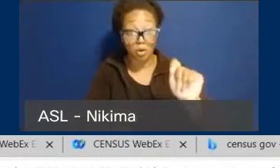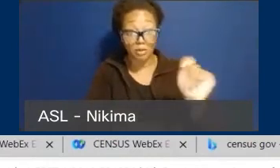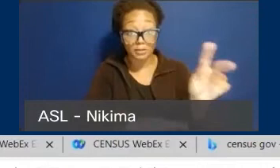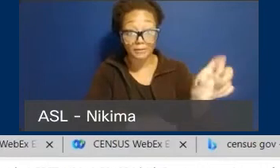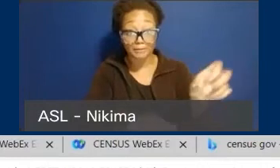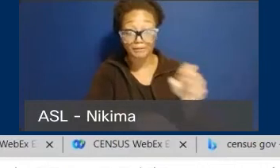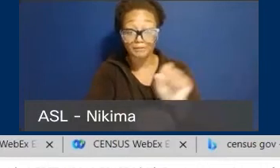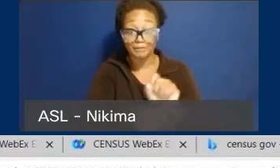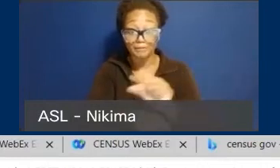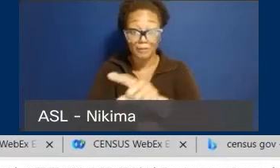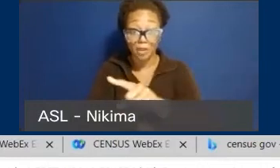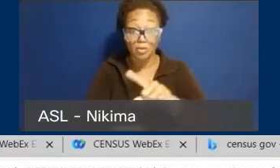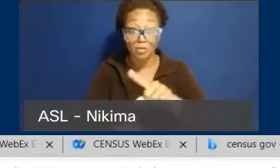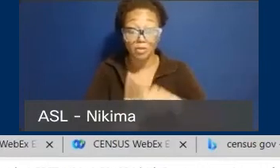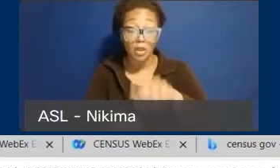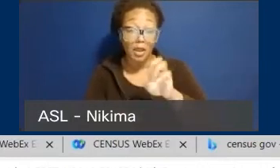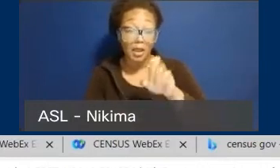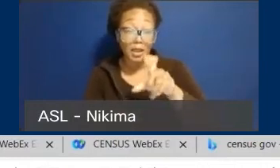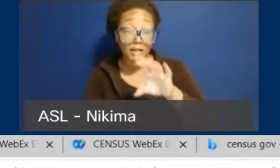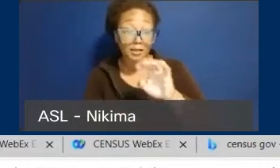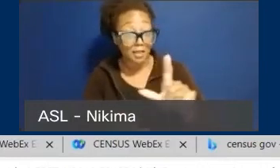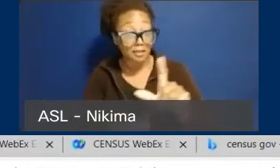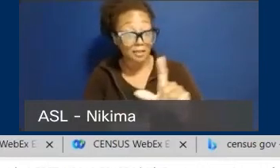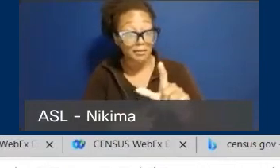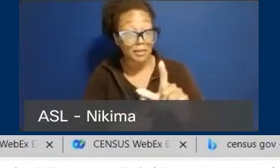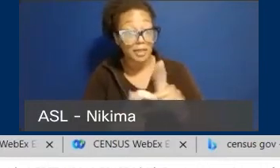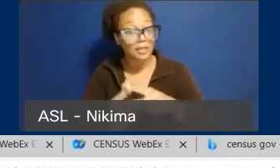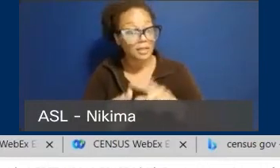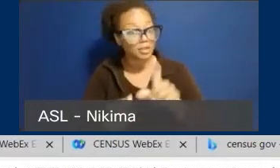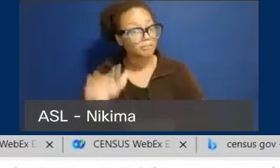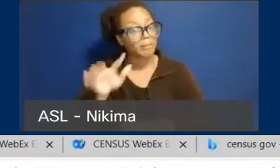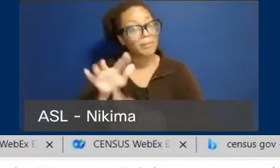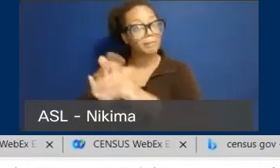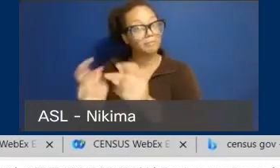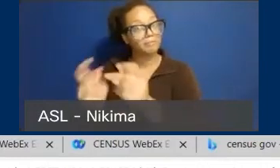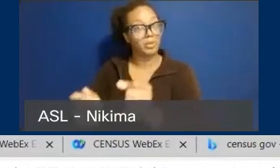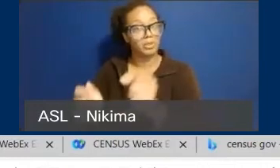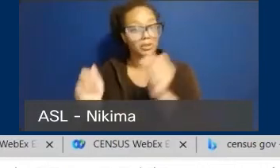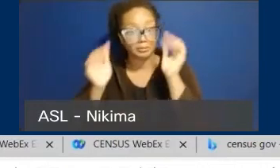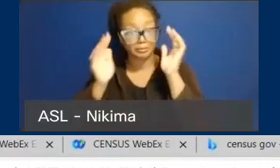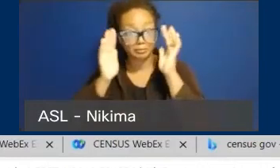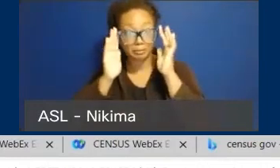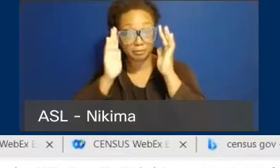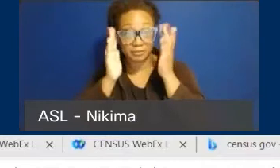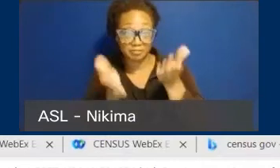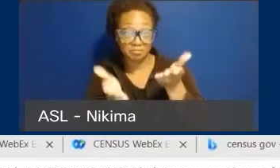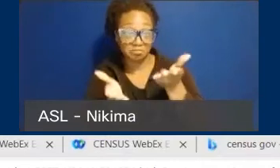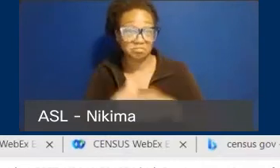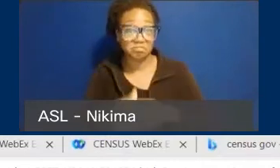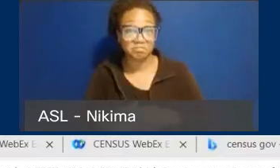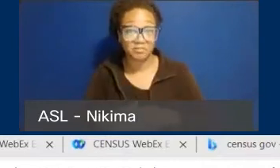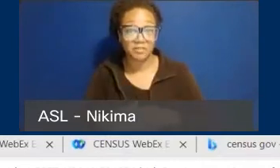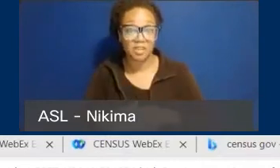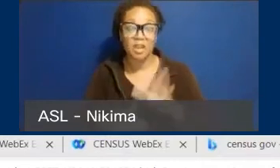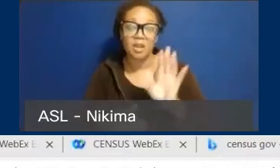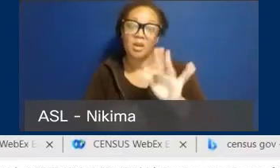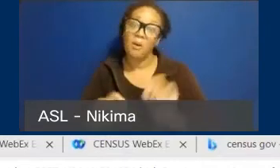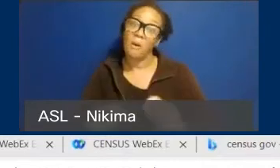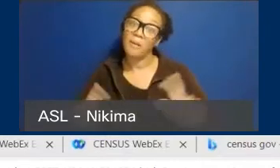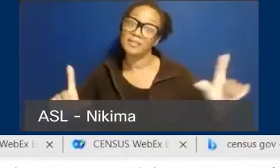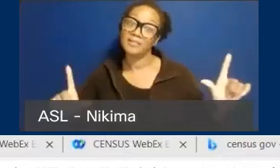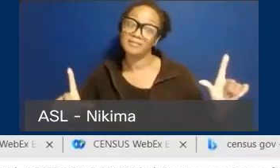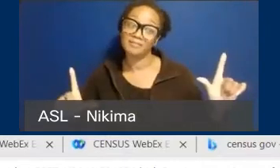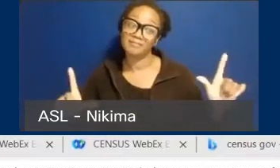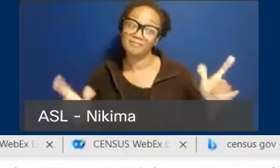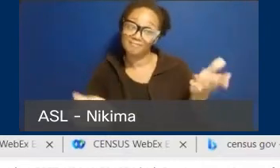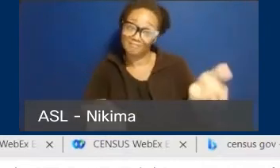and you should see it come up very quickly. There's the file already. You open up that file and